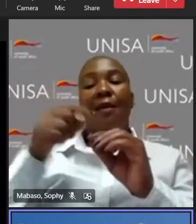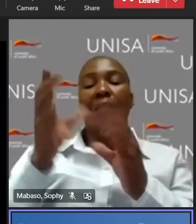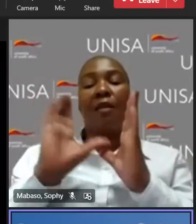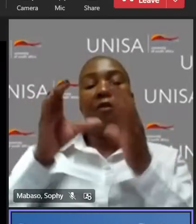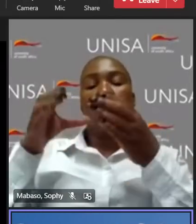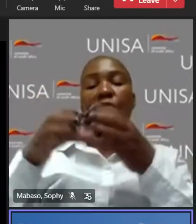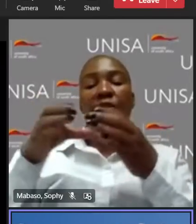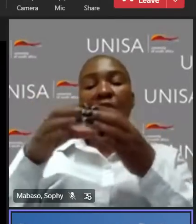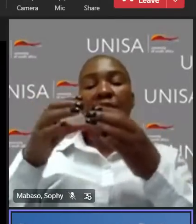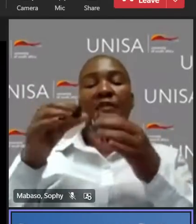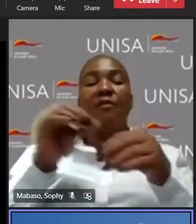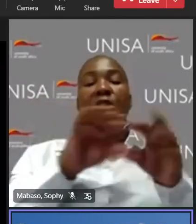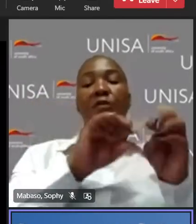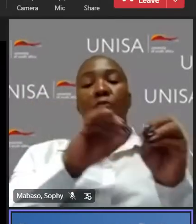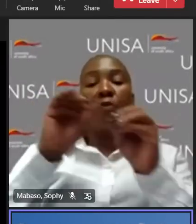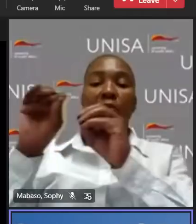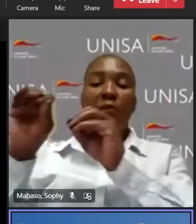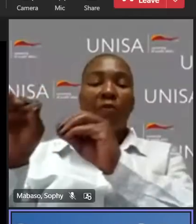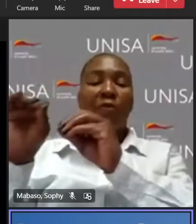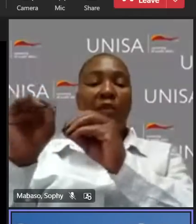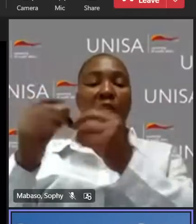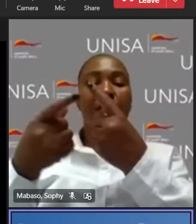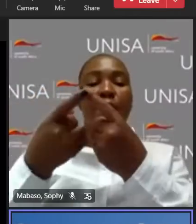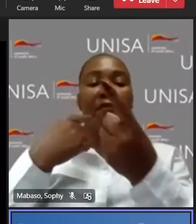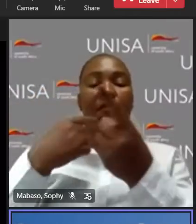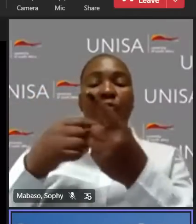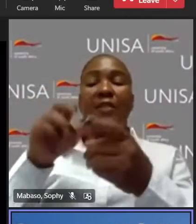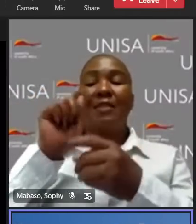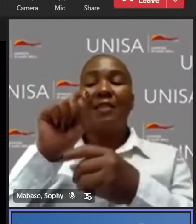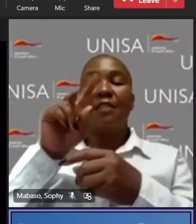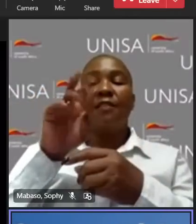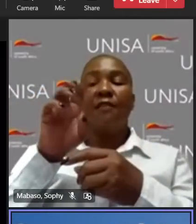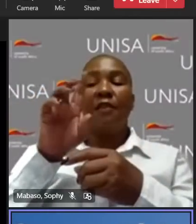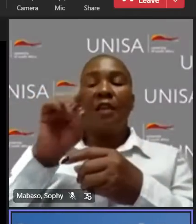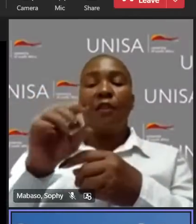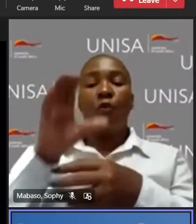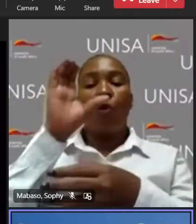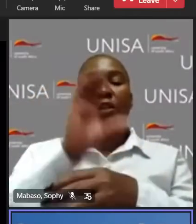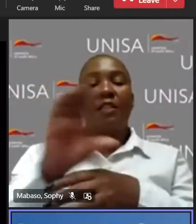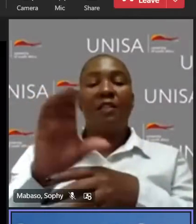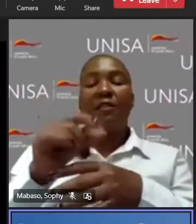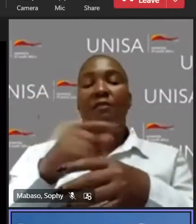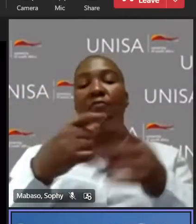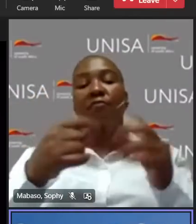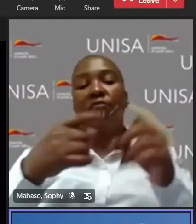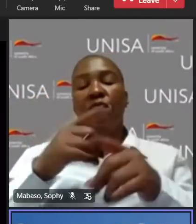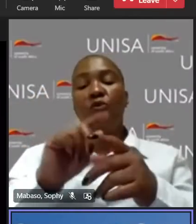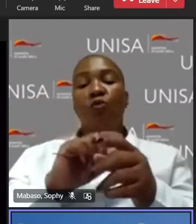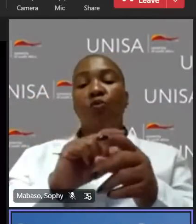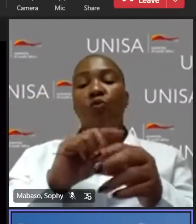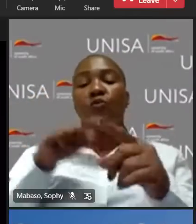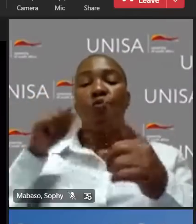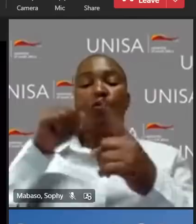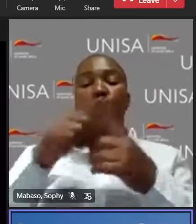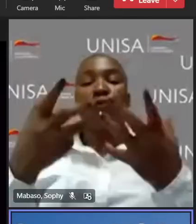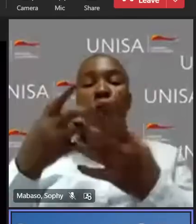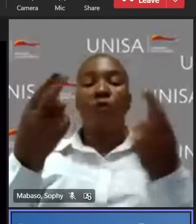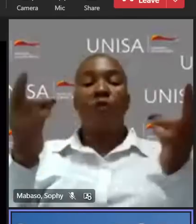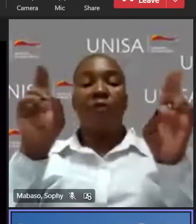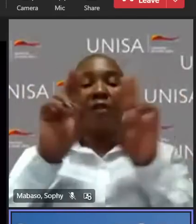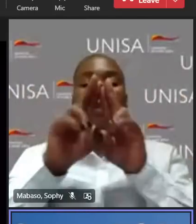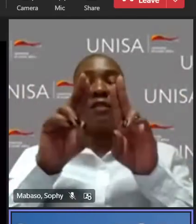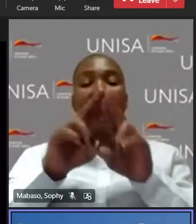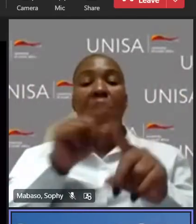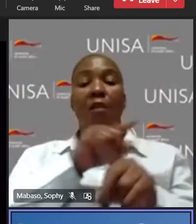moving from the TVET colleges to the universities.